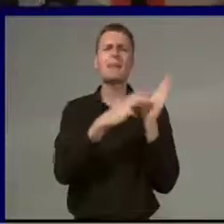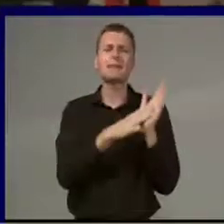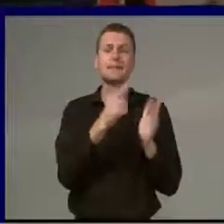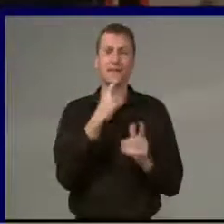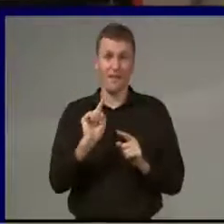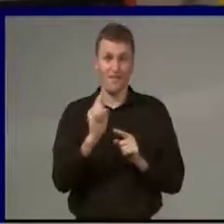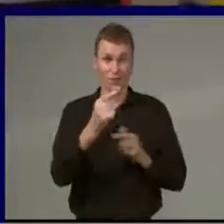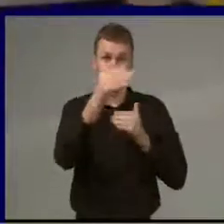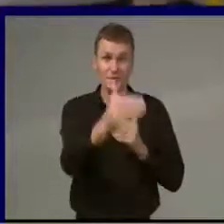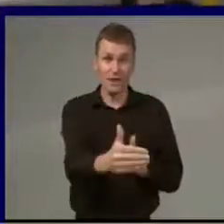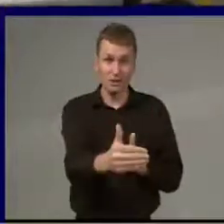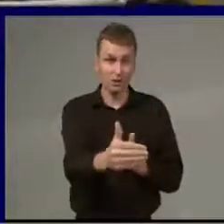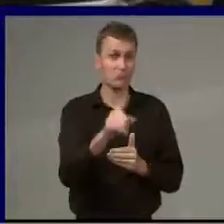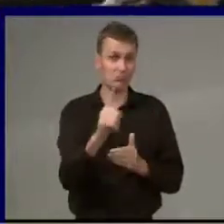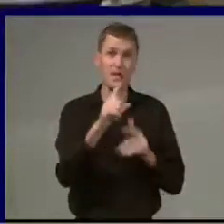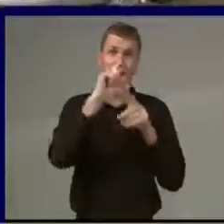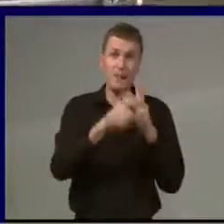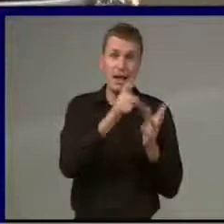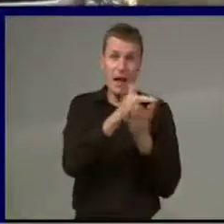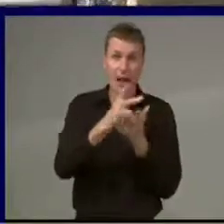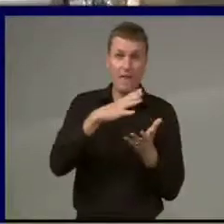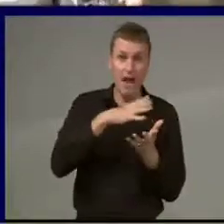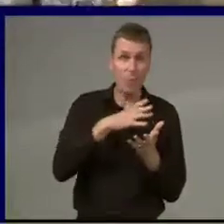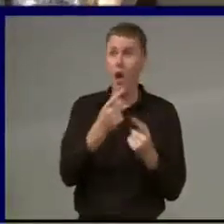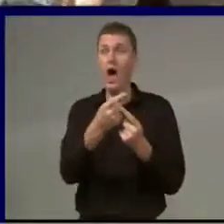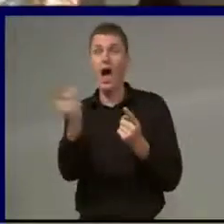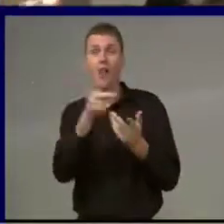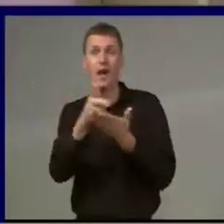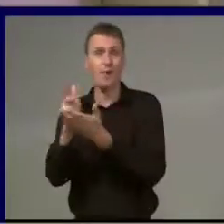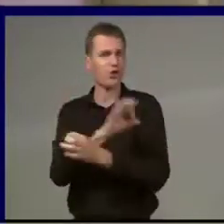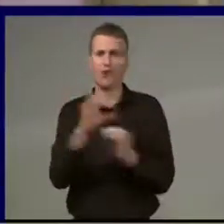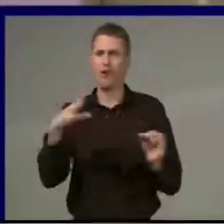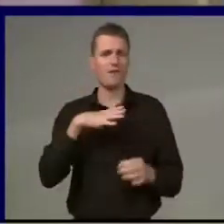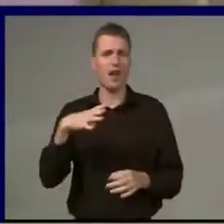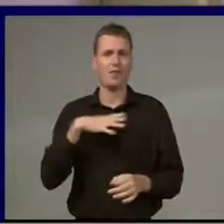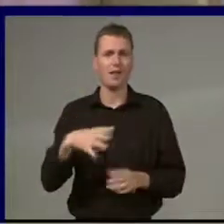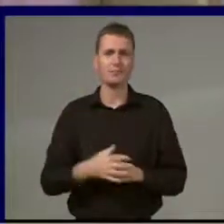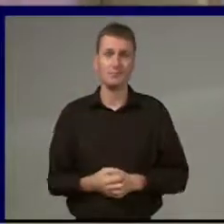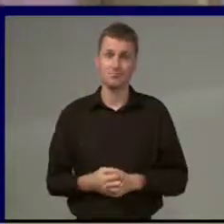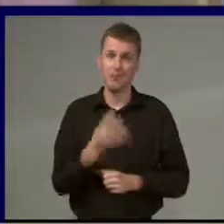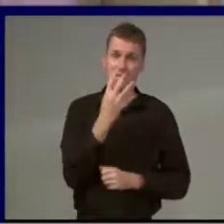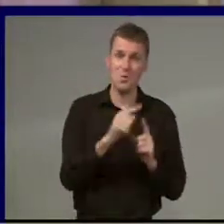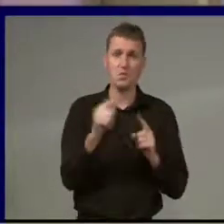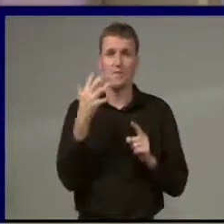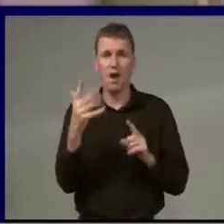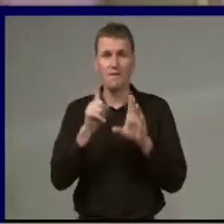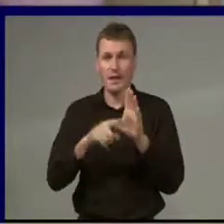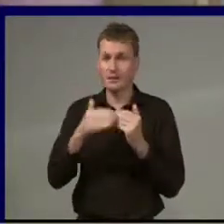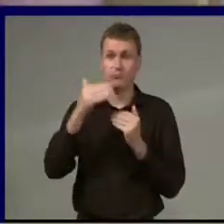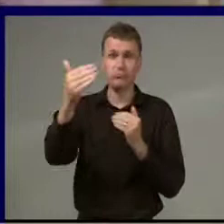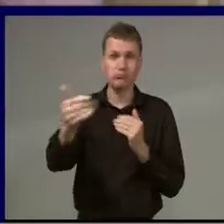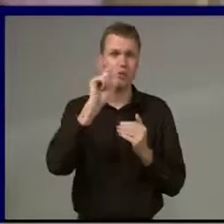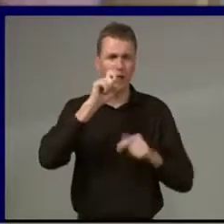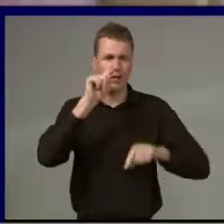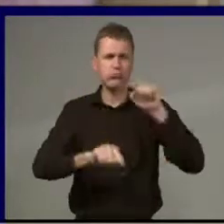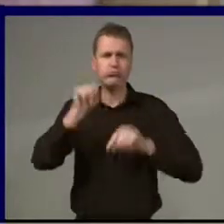parks other than disability spaces will be available. Over the next 4 to 5 years, we're going to be using a range of different